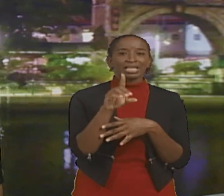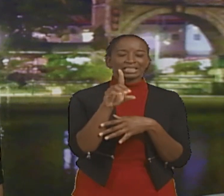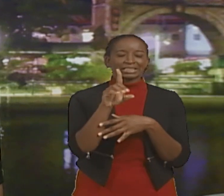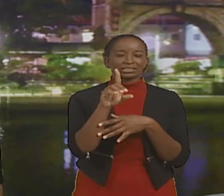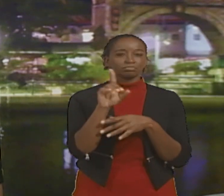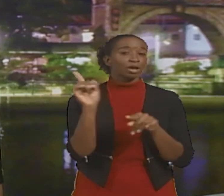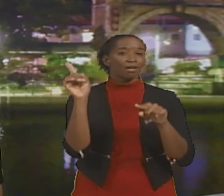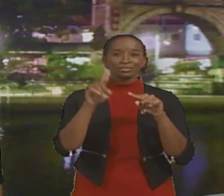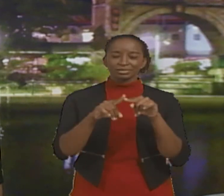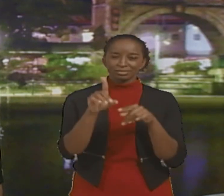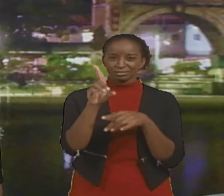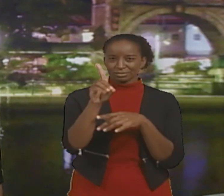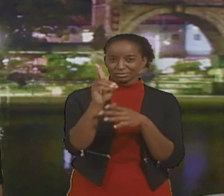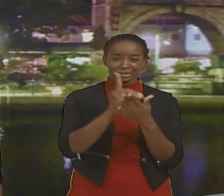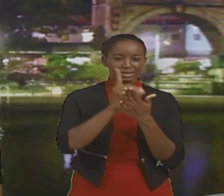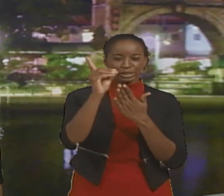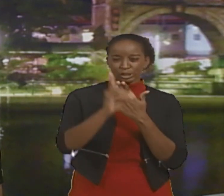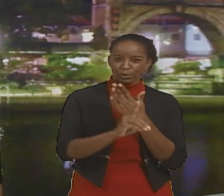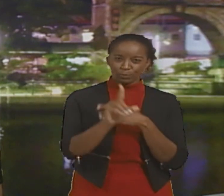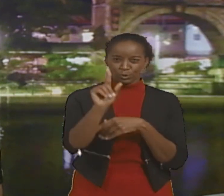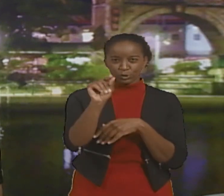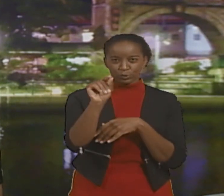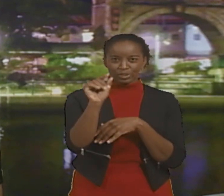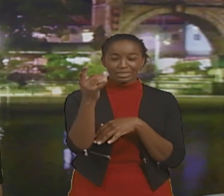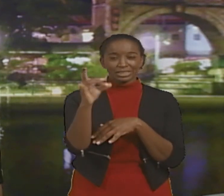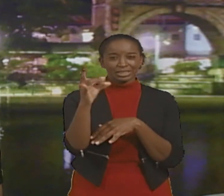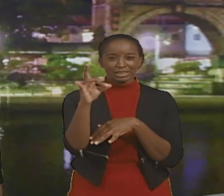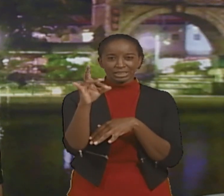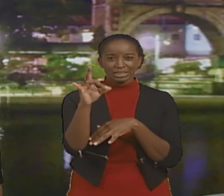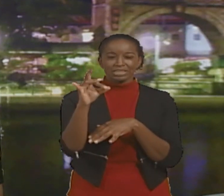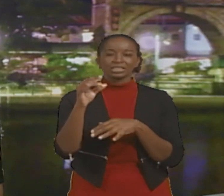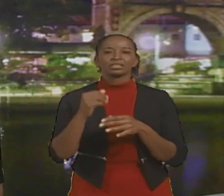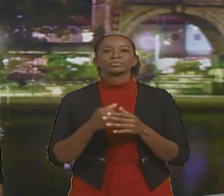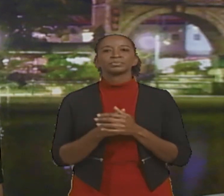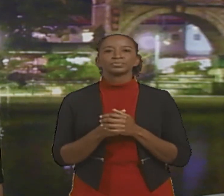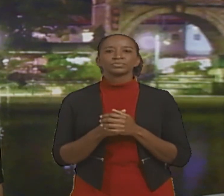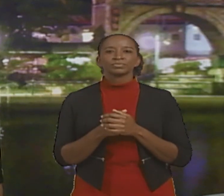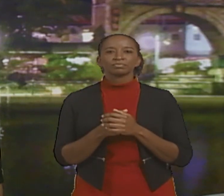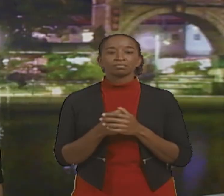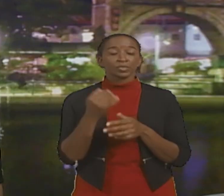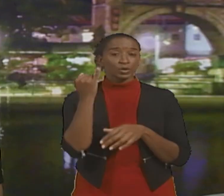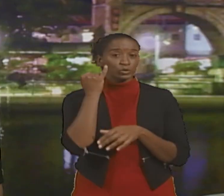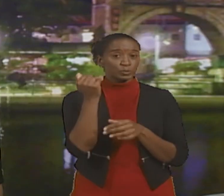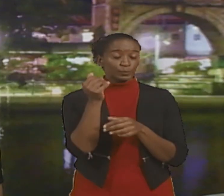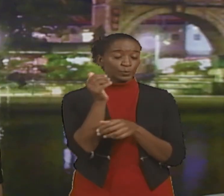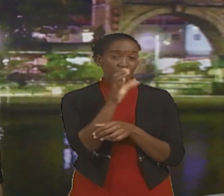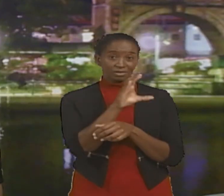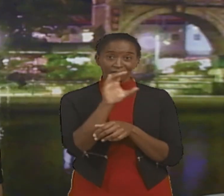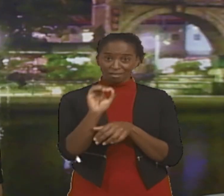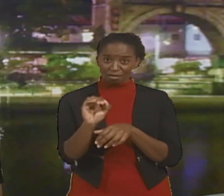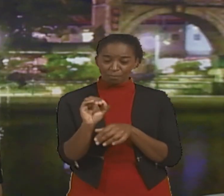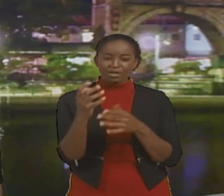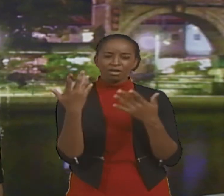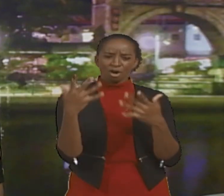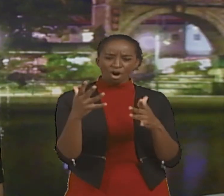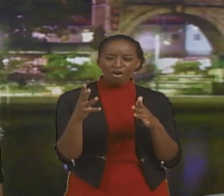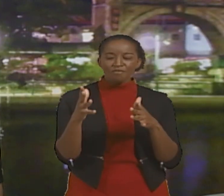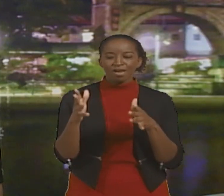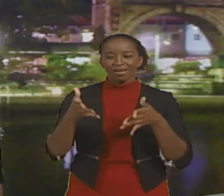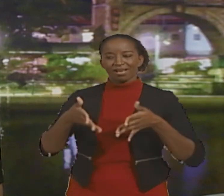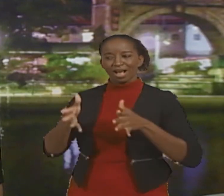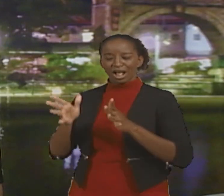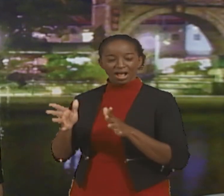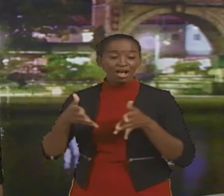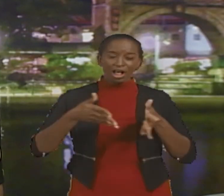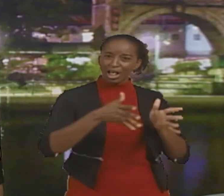the condition that a company that has benefited from the waiver during the period will not be eligible for consideration again. In